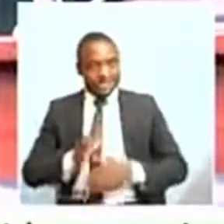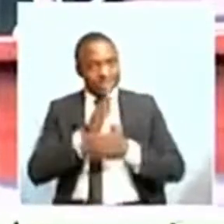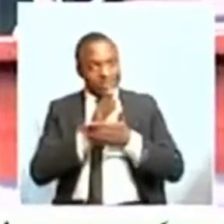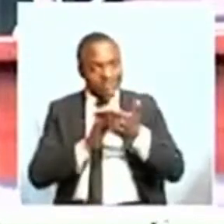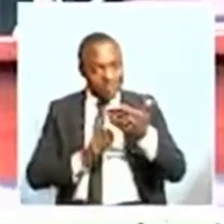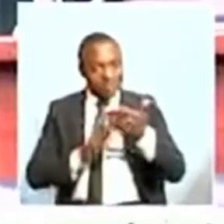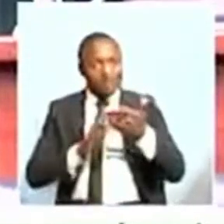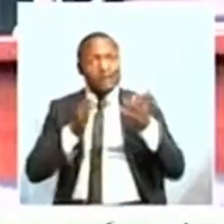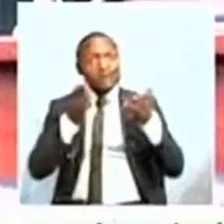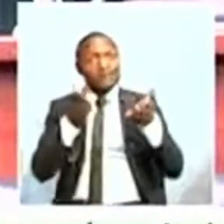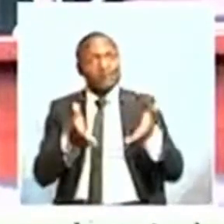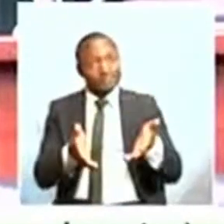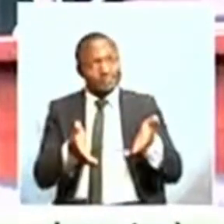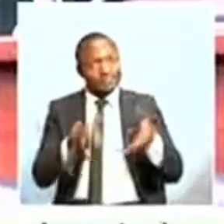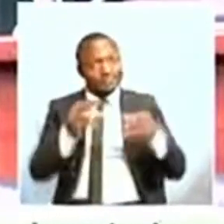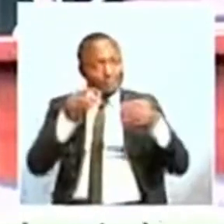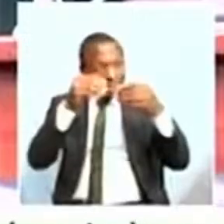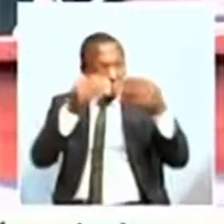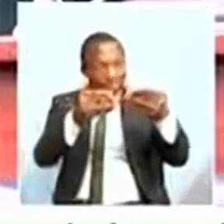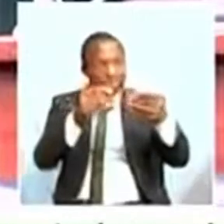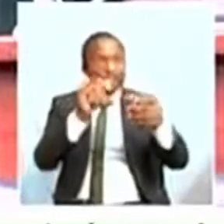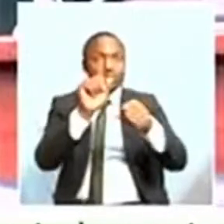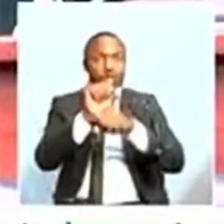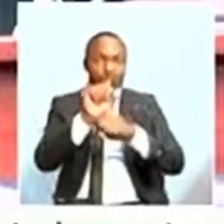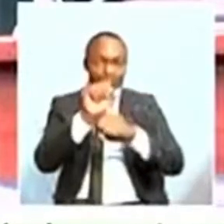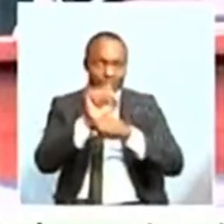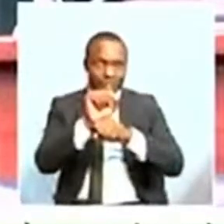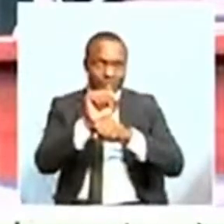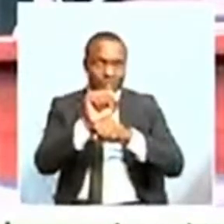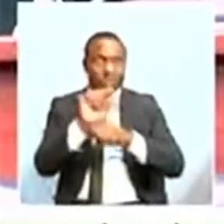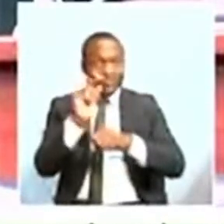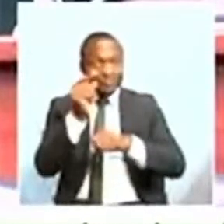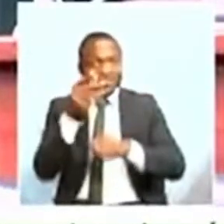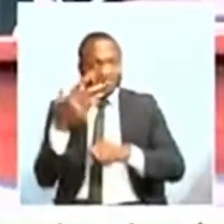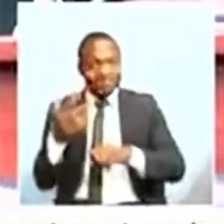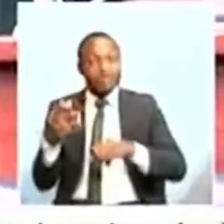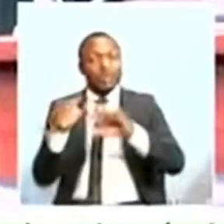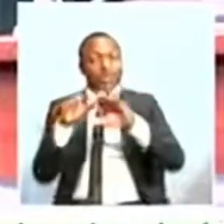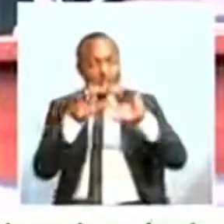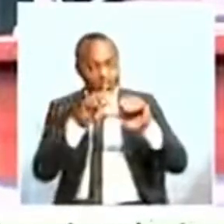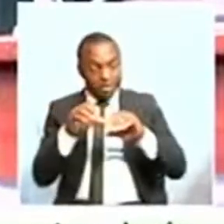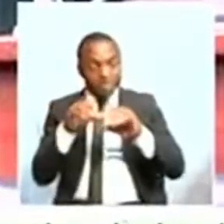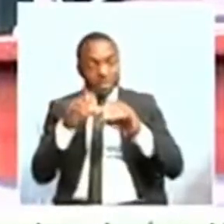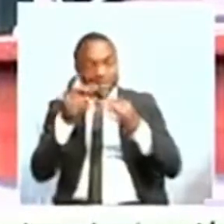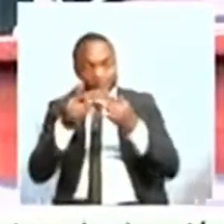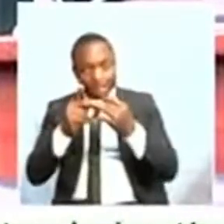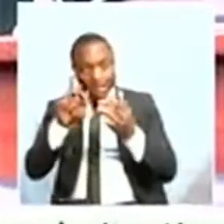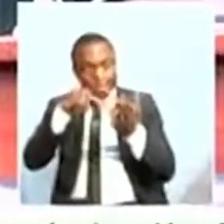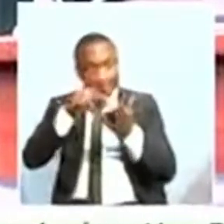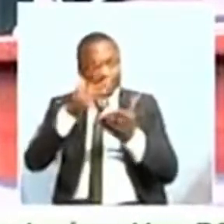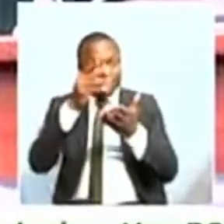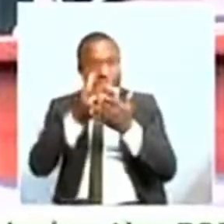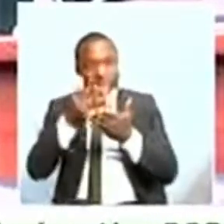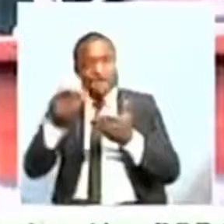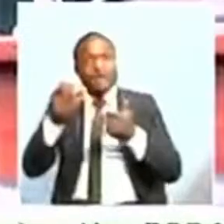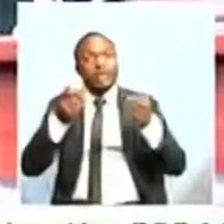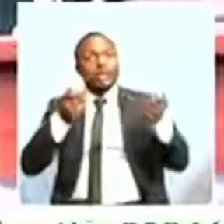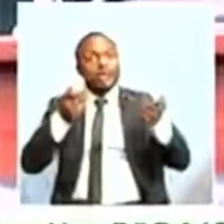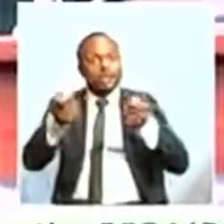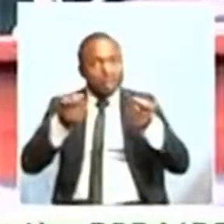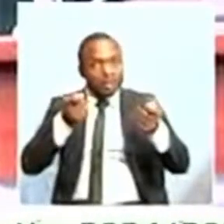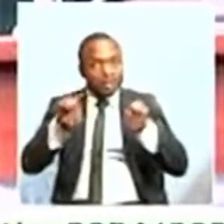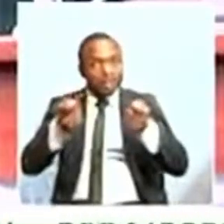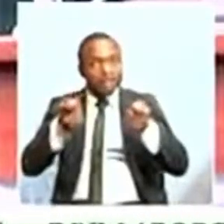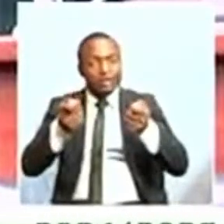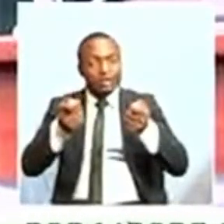are here, are given work, the first thing they do from the advance payment is to buy a car and